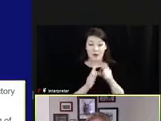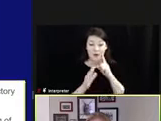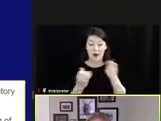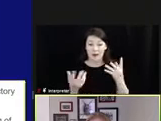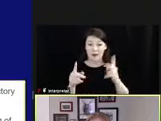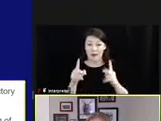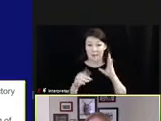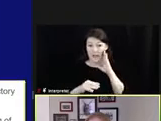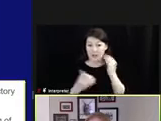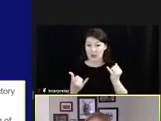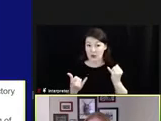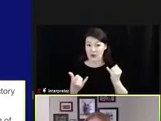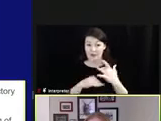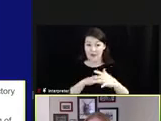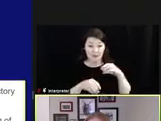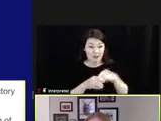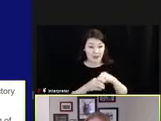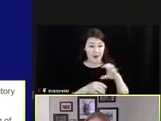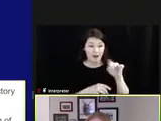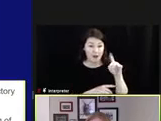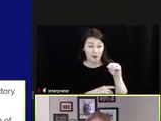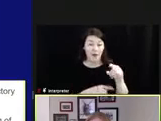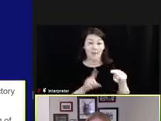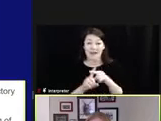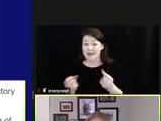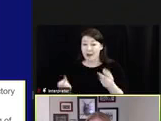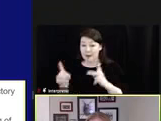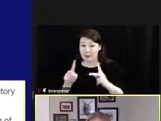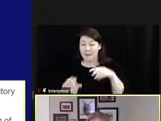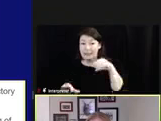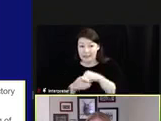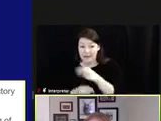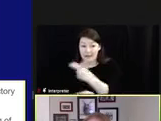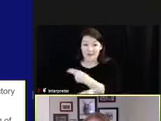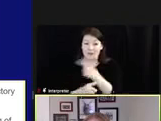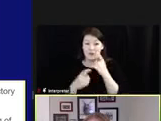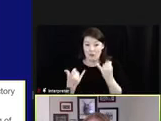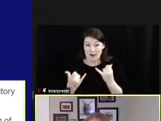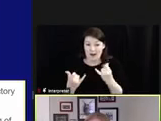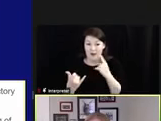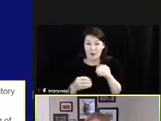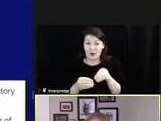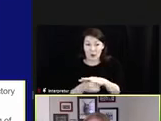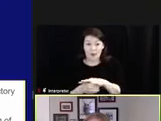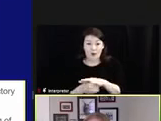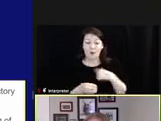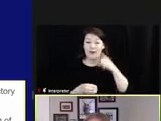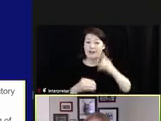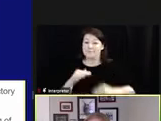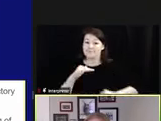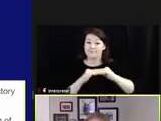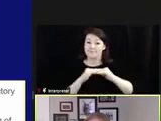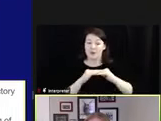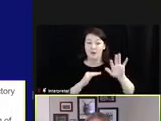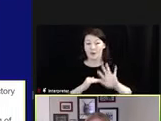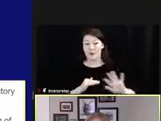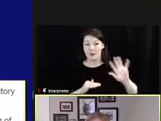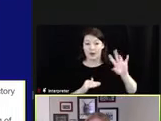in Colorado, plus the number of patients that are currently hospitalized for COVID-19, we think that maximum capacity is probably